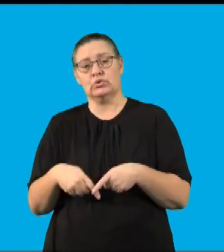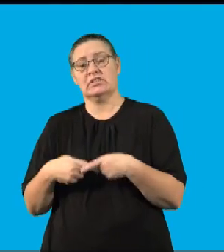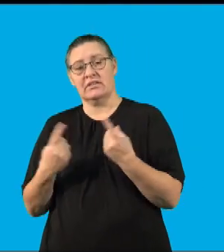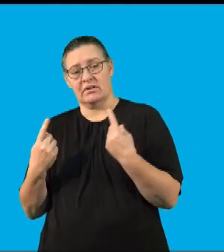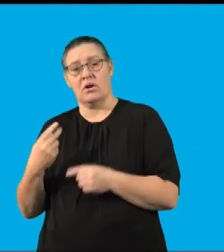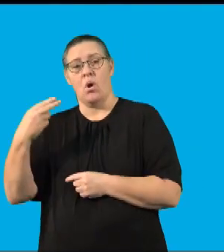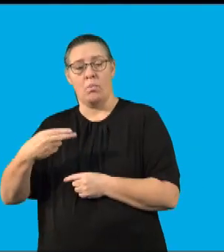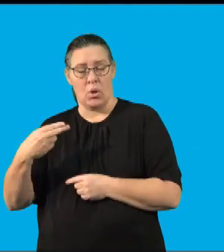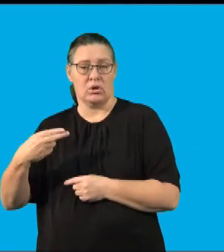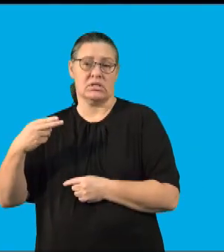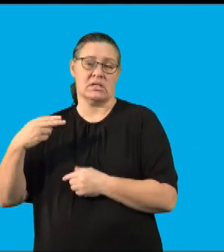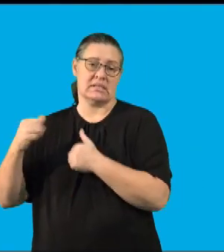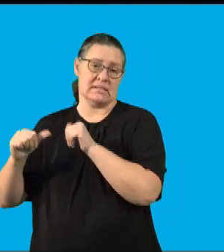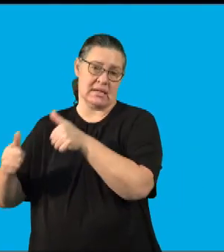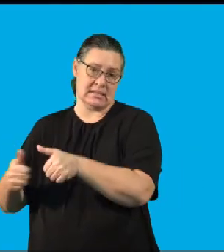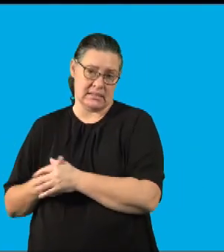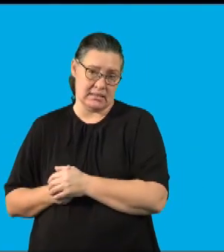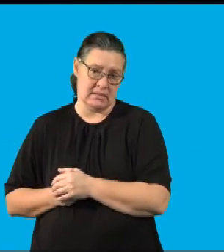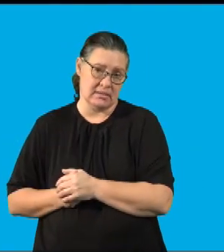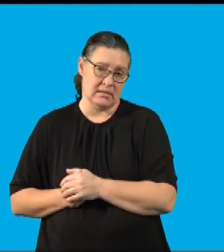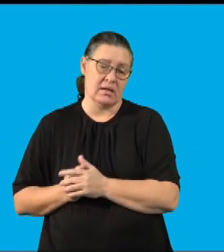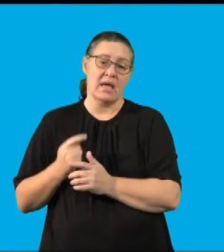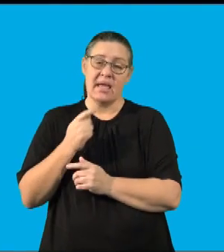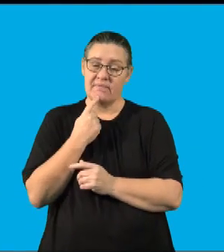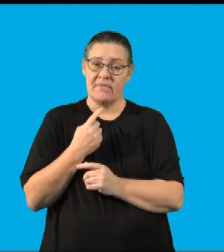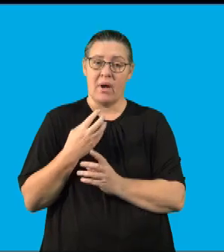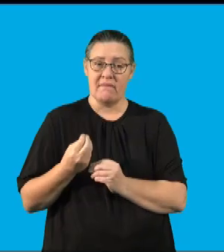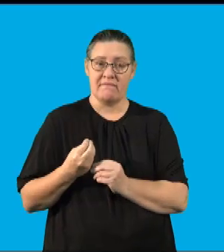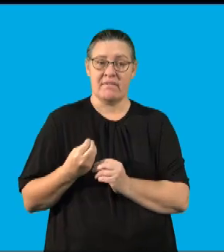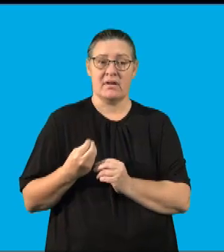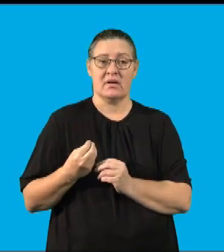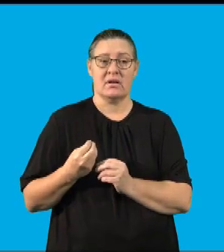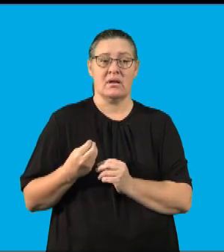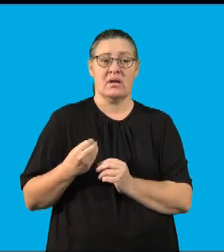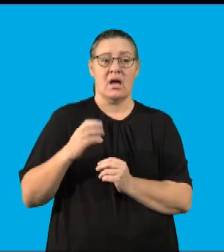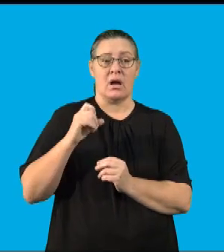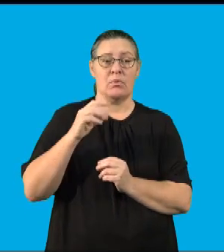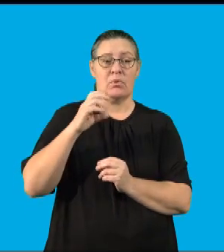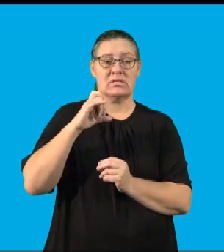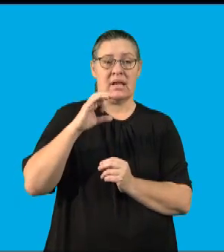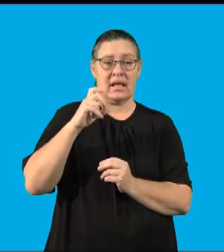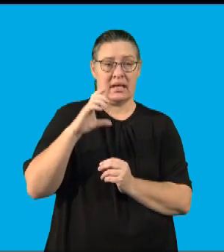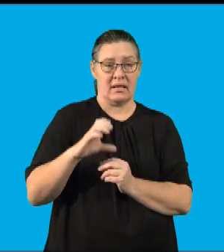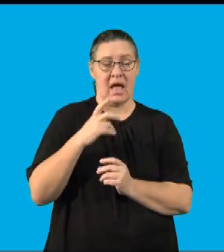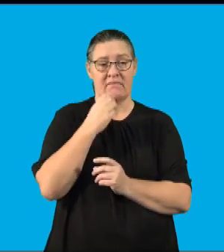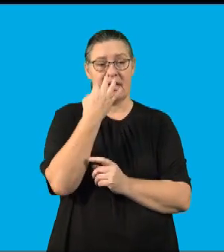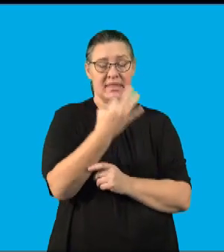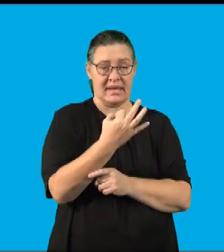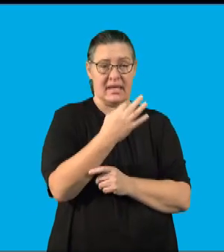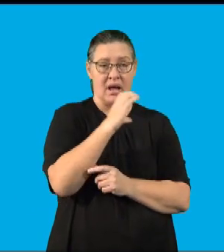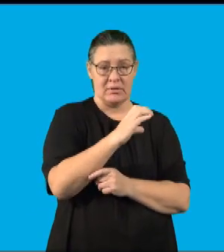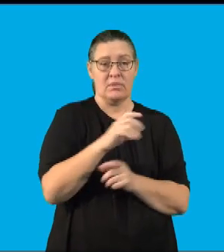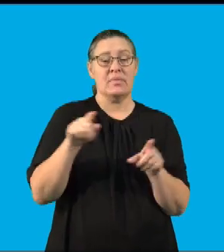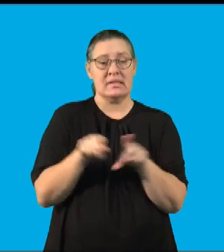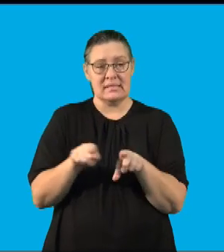within two different homologous series. If we are comparing a carboxylic acid that has three